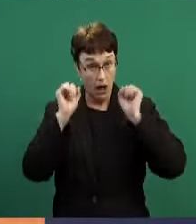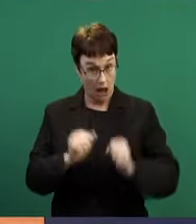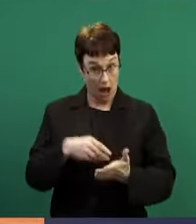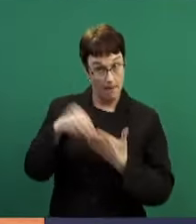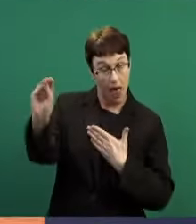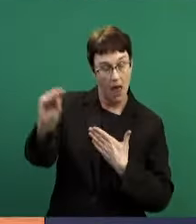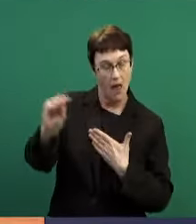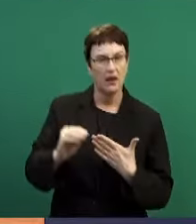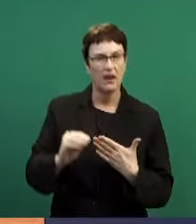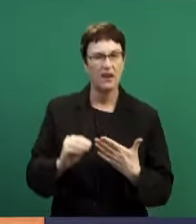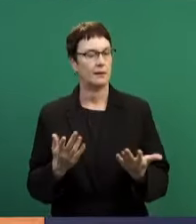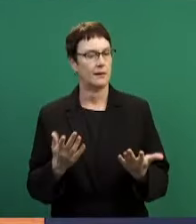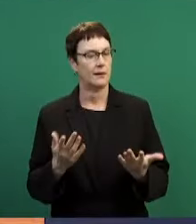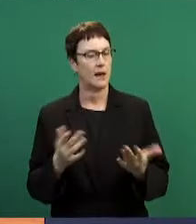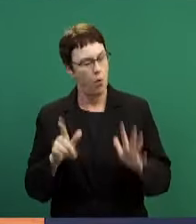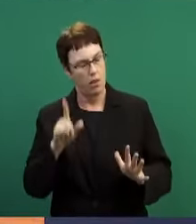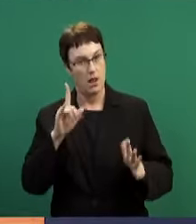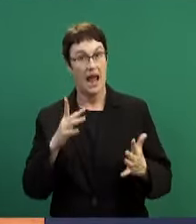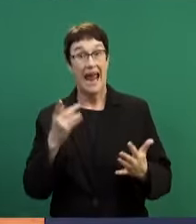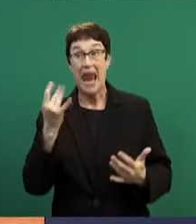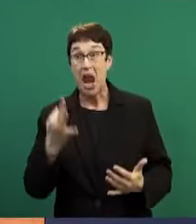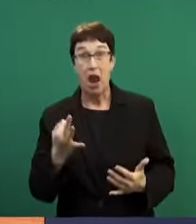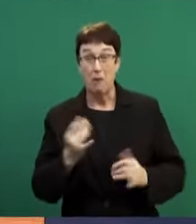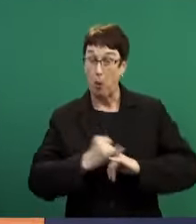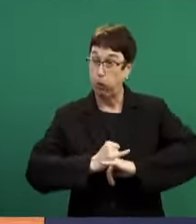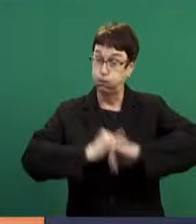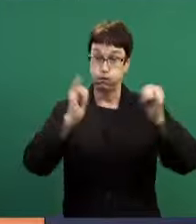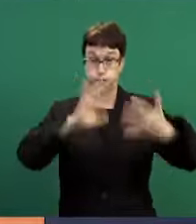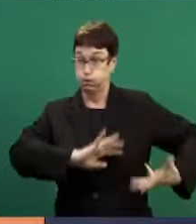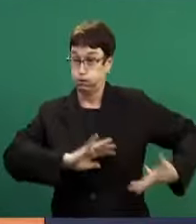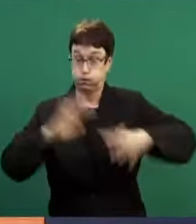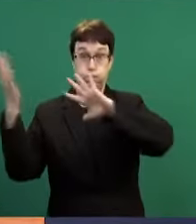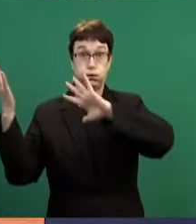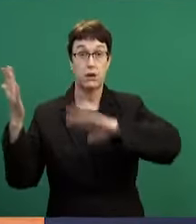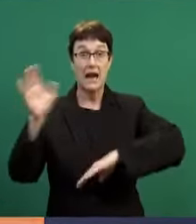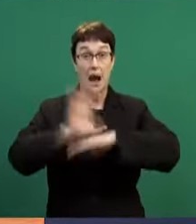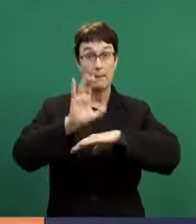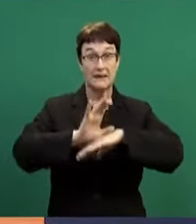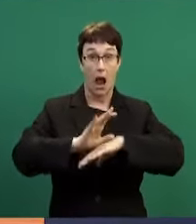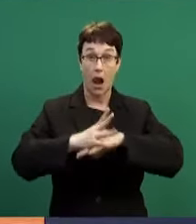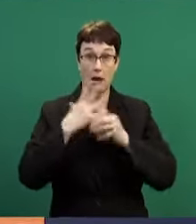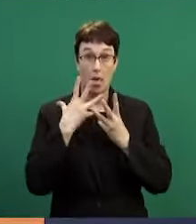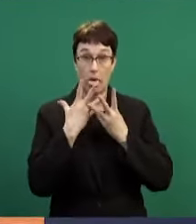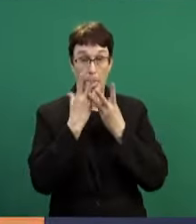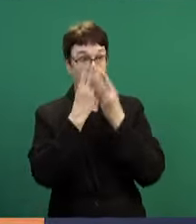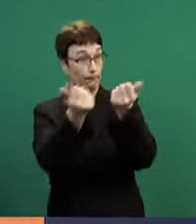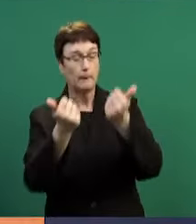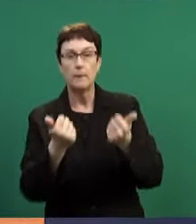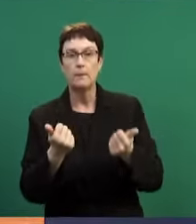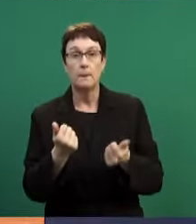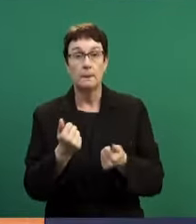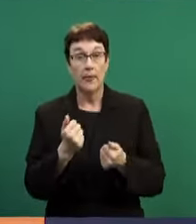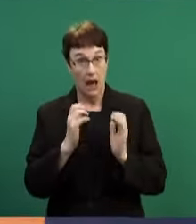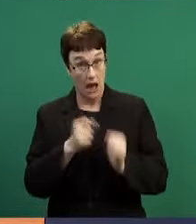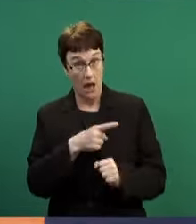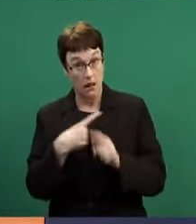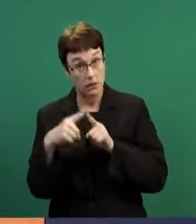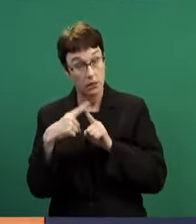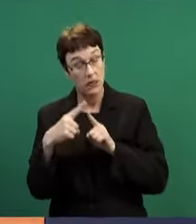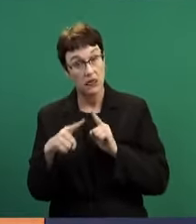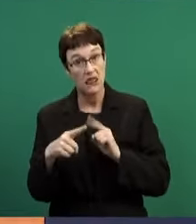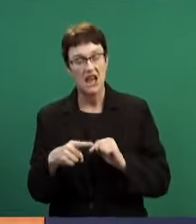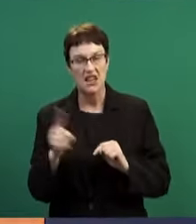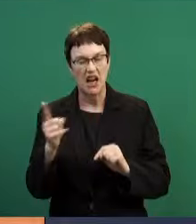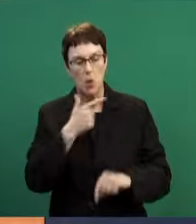If they experience massive capital outflow, will they be able to meet their obligations? I don't think